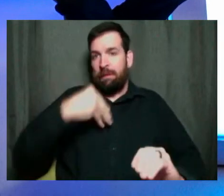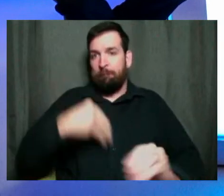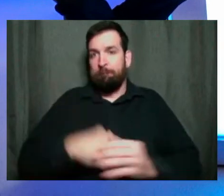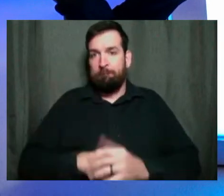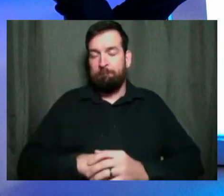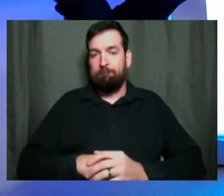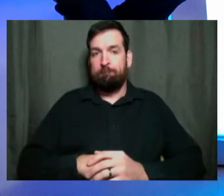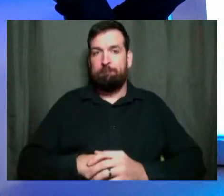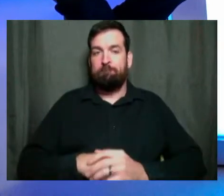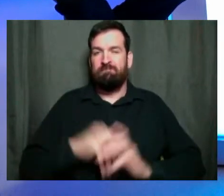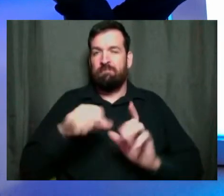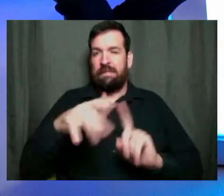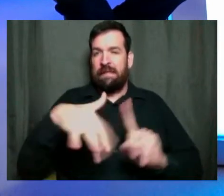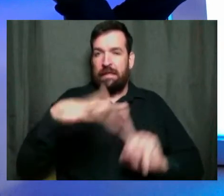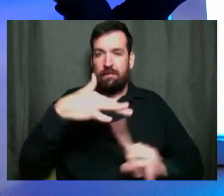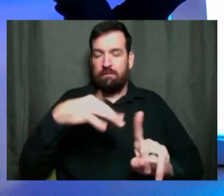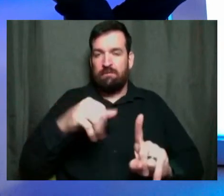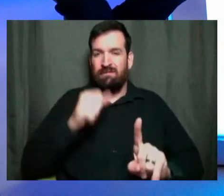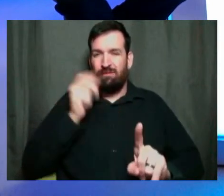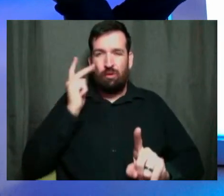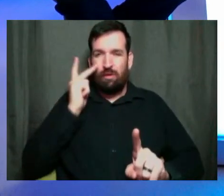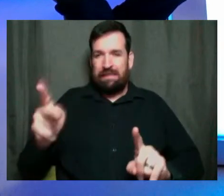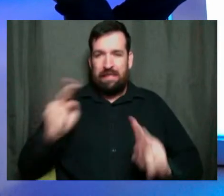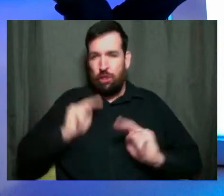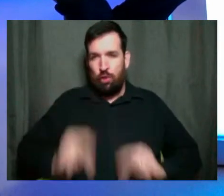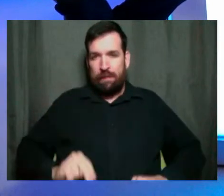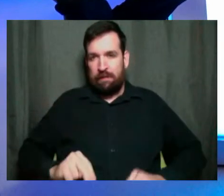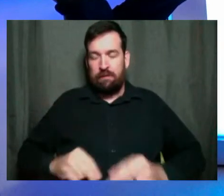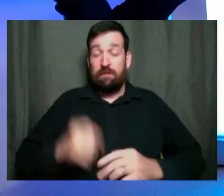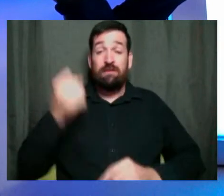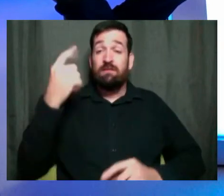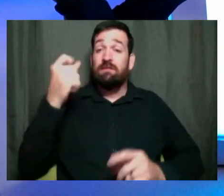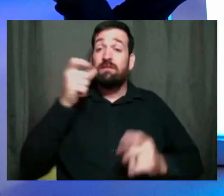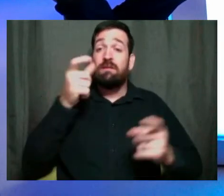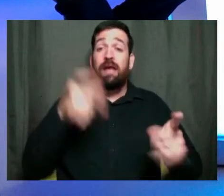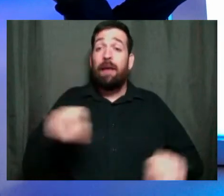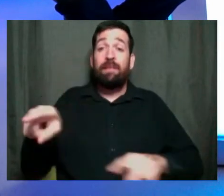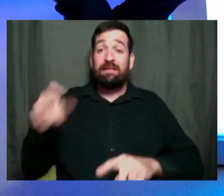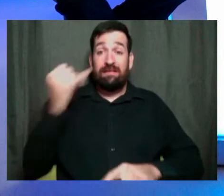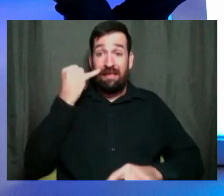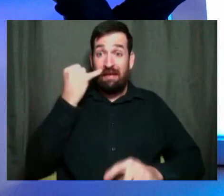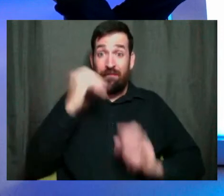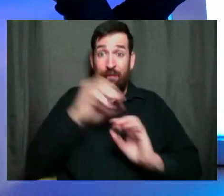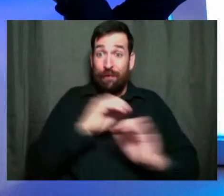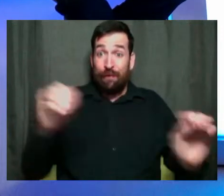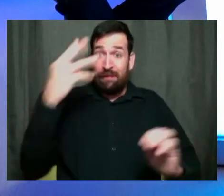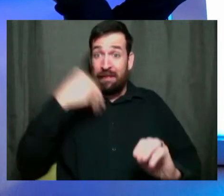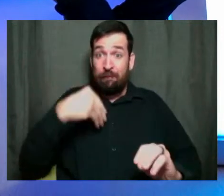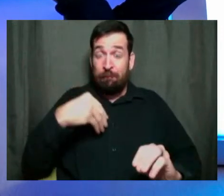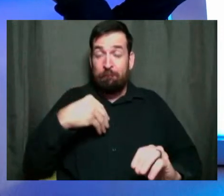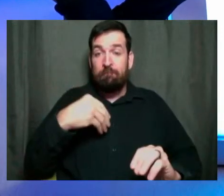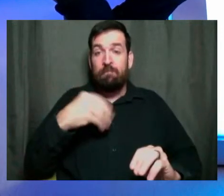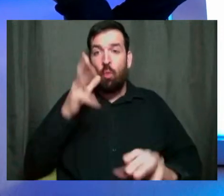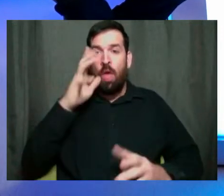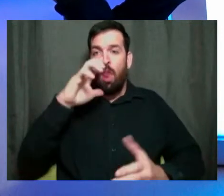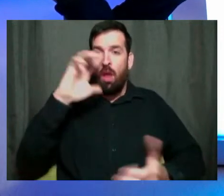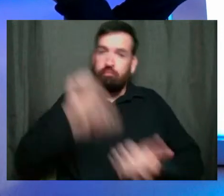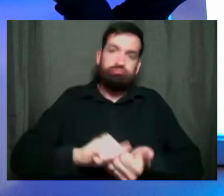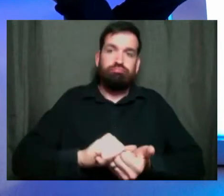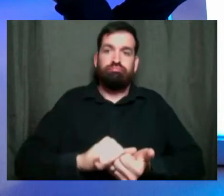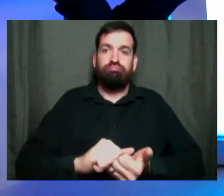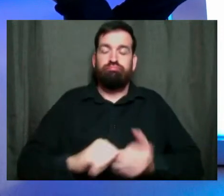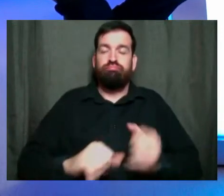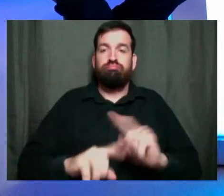setting. We don't really see that in humans, because what happens to the human body if you sleep deprived long enough, you're just going to sleep. But we just do think there's this